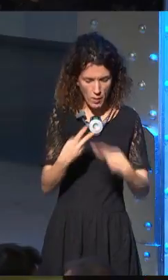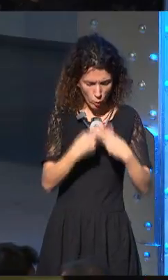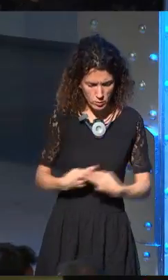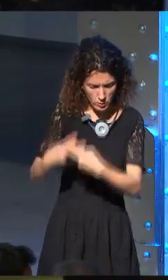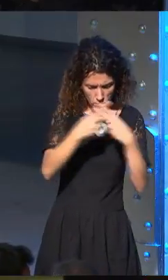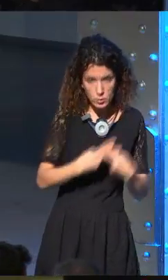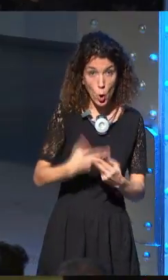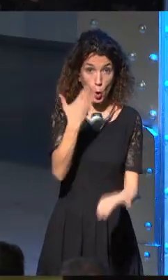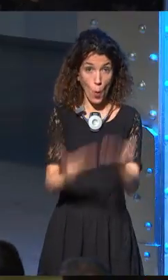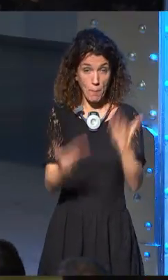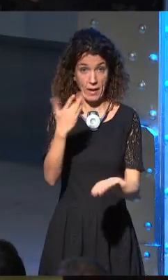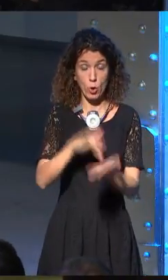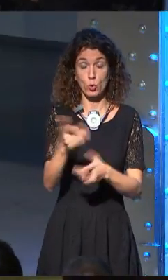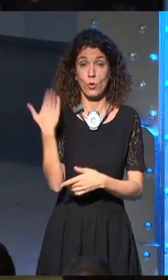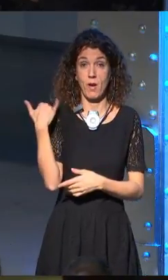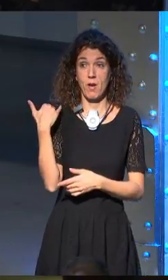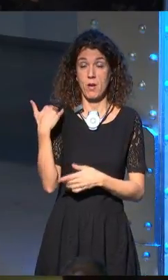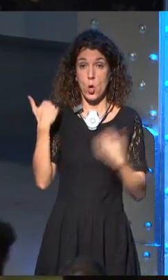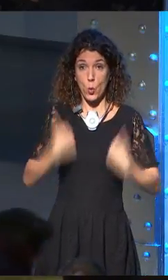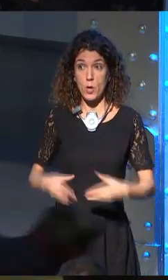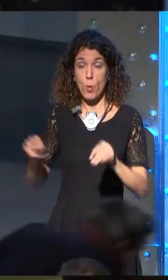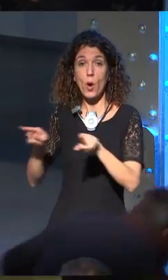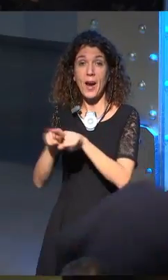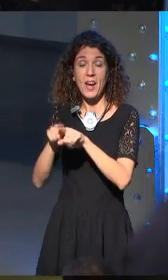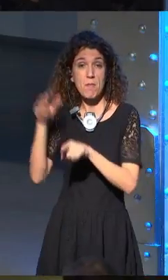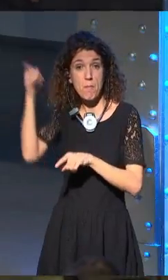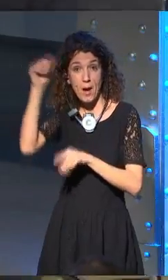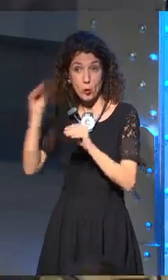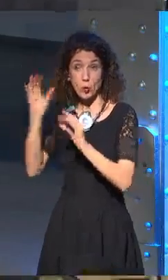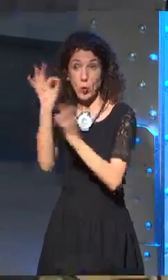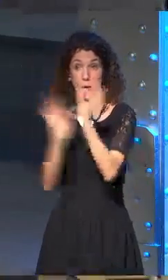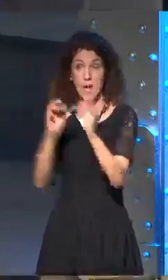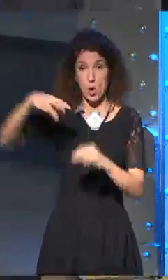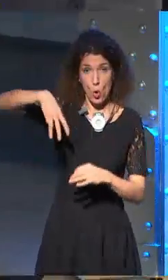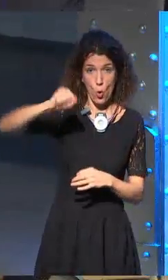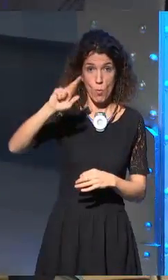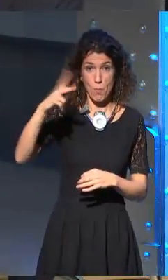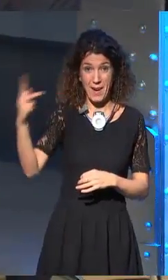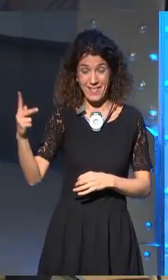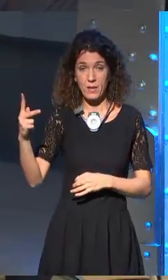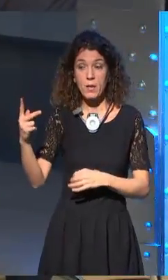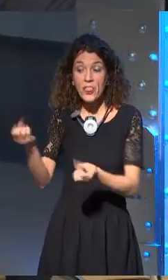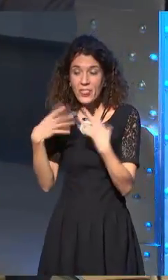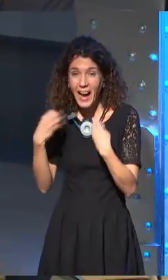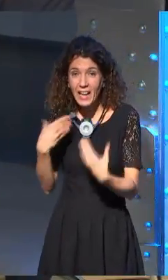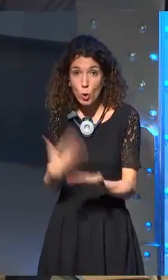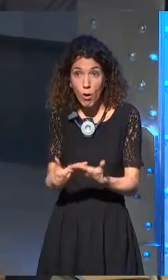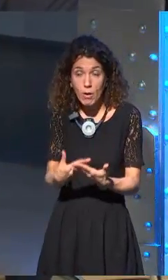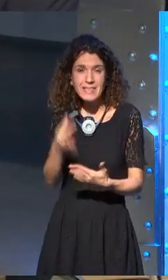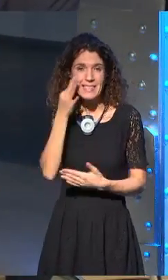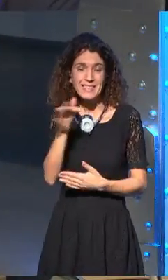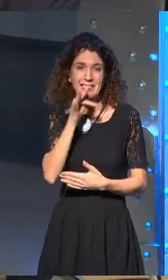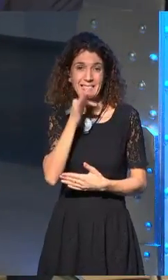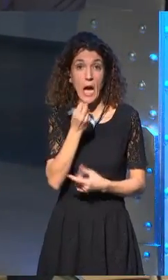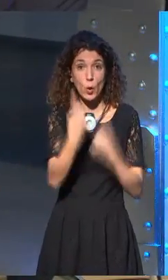the science trials of what's going on, or what happened to your body and what happened to your twin brother's